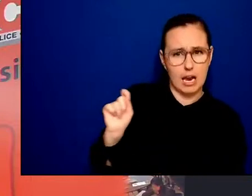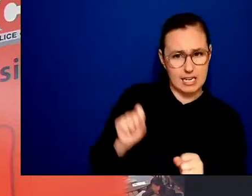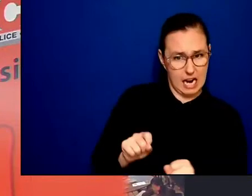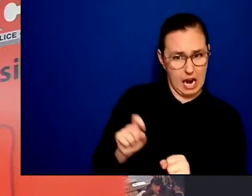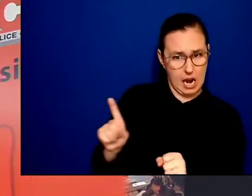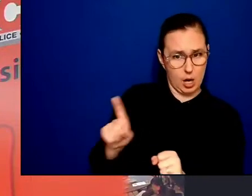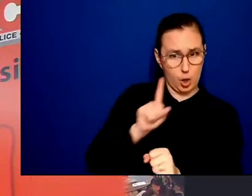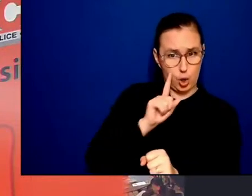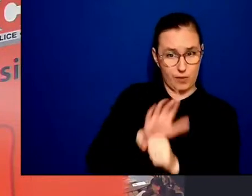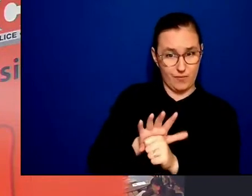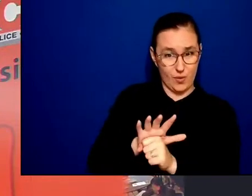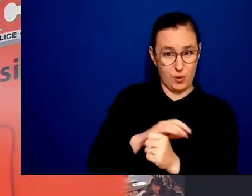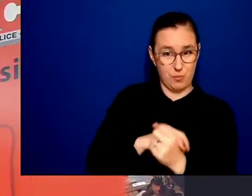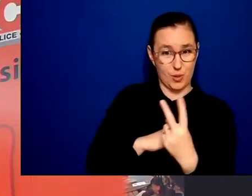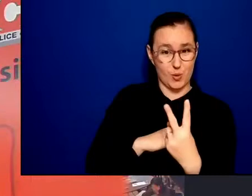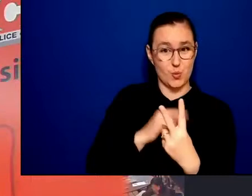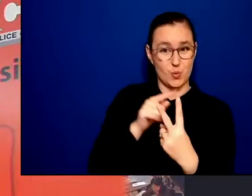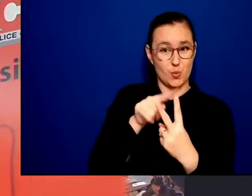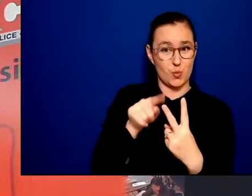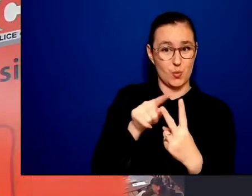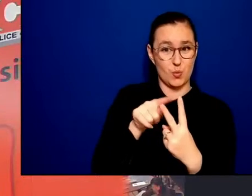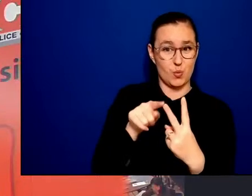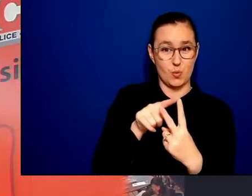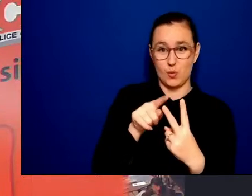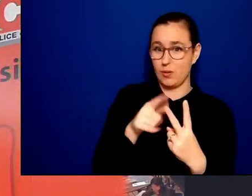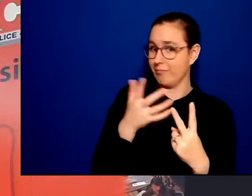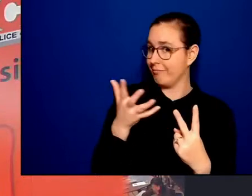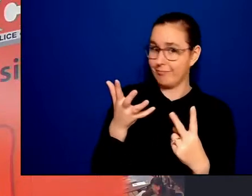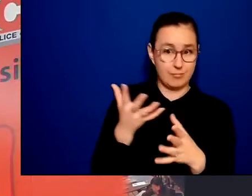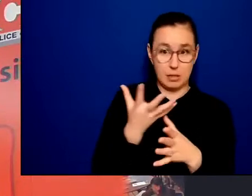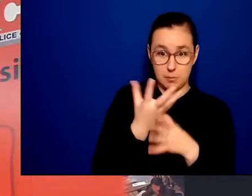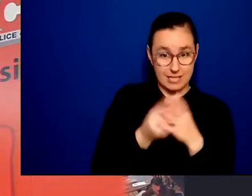was it reported that they were missing from that area?